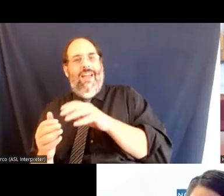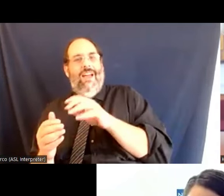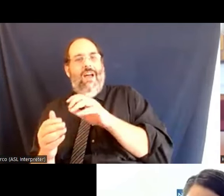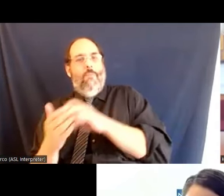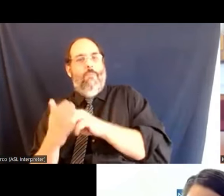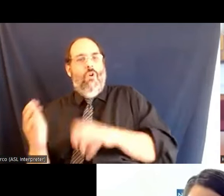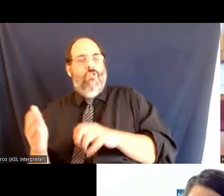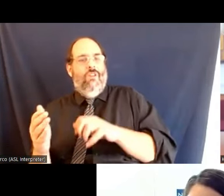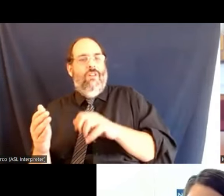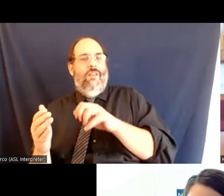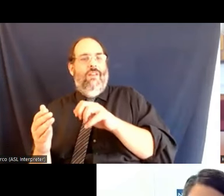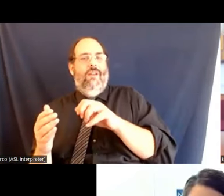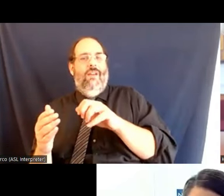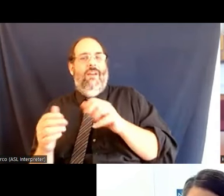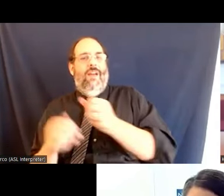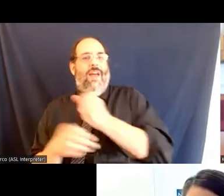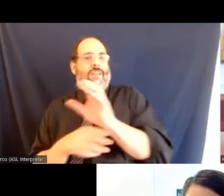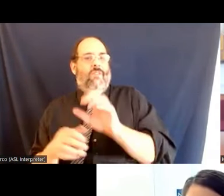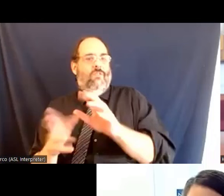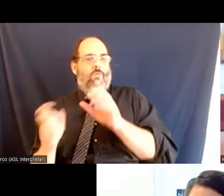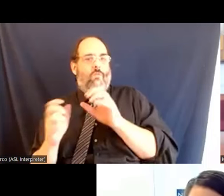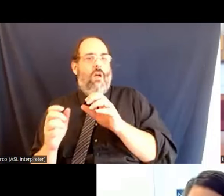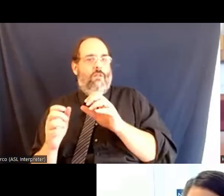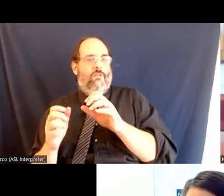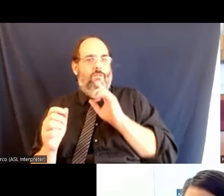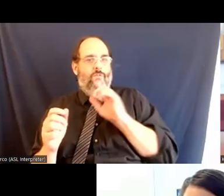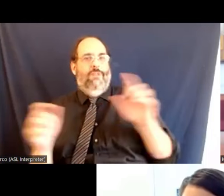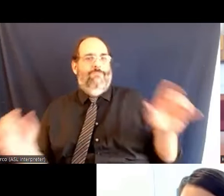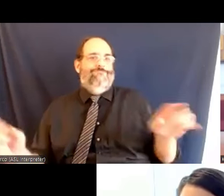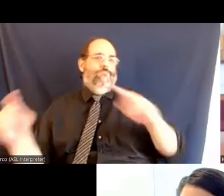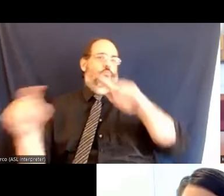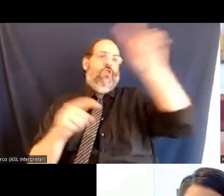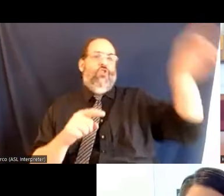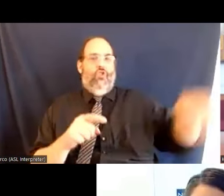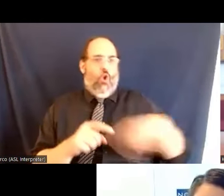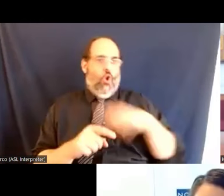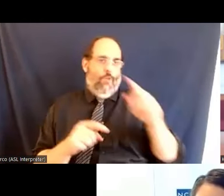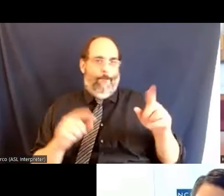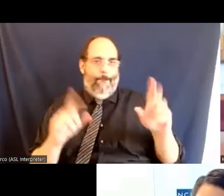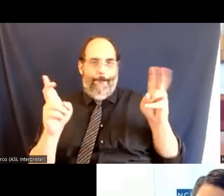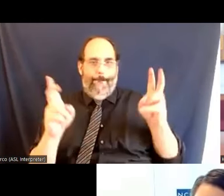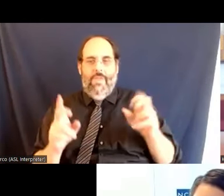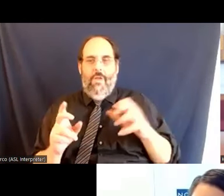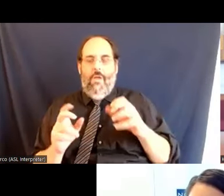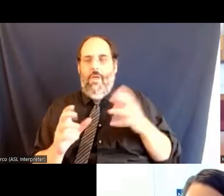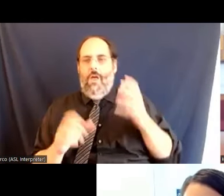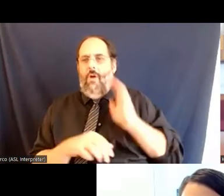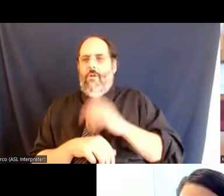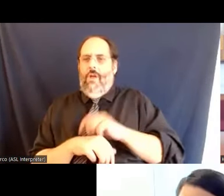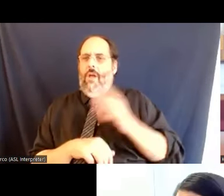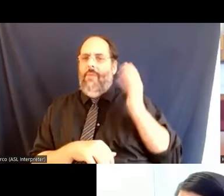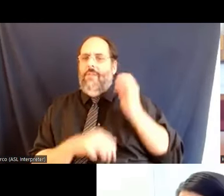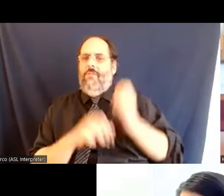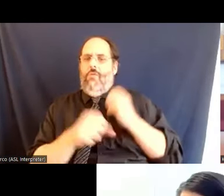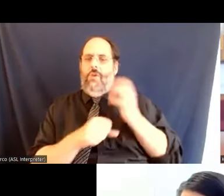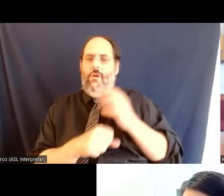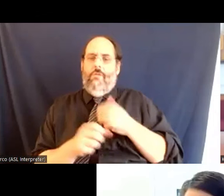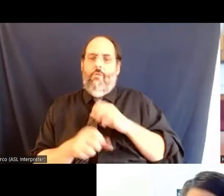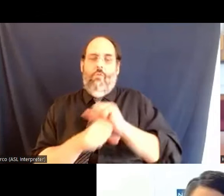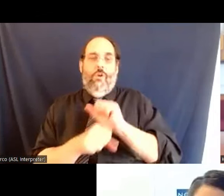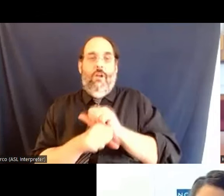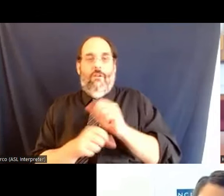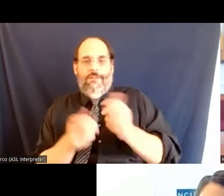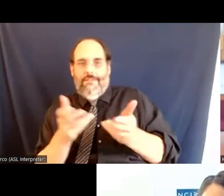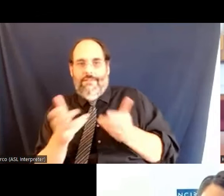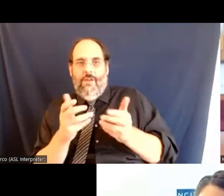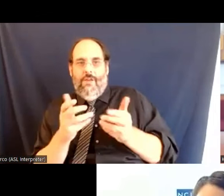choosing violence, it's actually one circle. And so we've been actually spending a lot of our time in the last several years working on